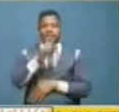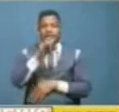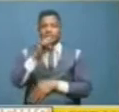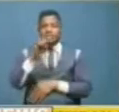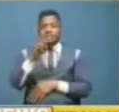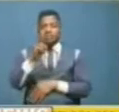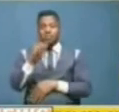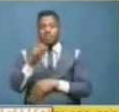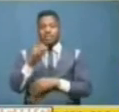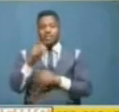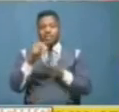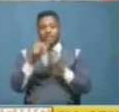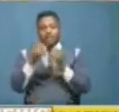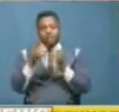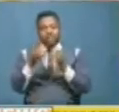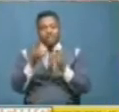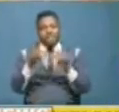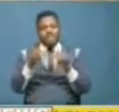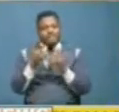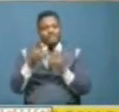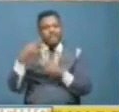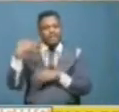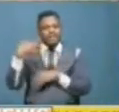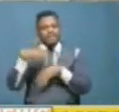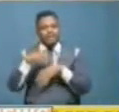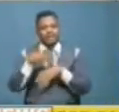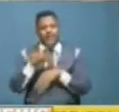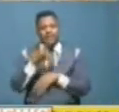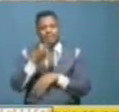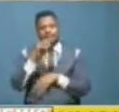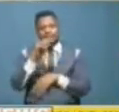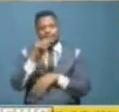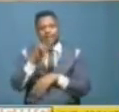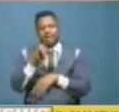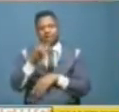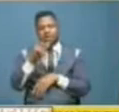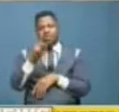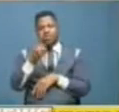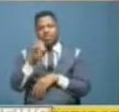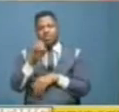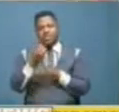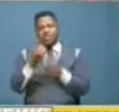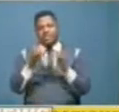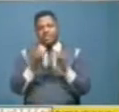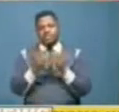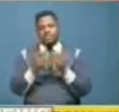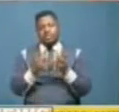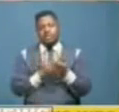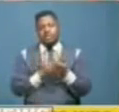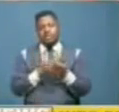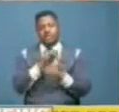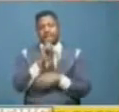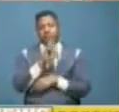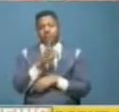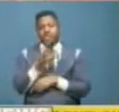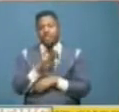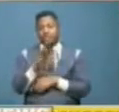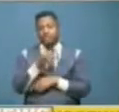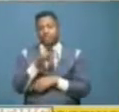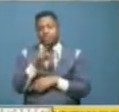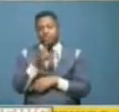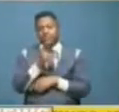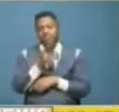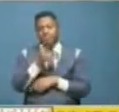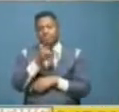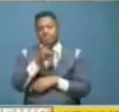Small town and the district capital of the Upper Manyakrobo district in Ghana's eastern region. It is about